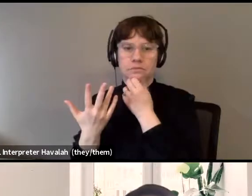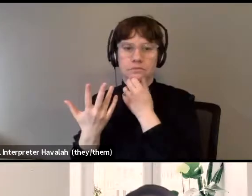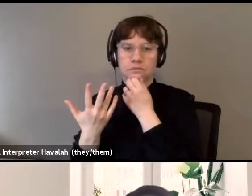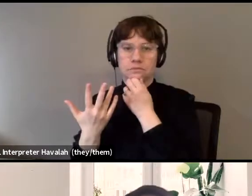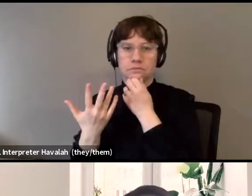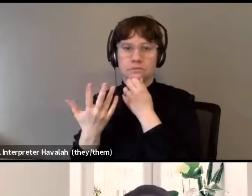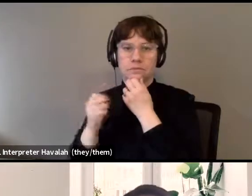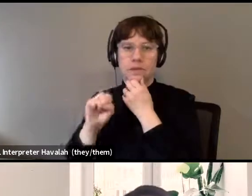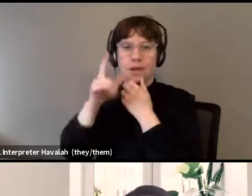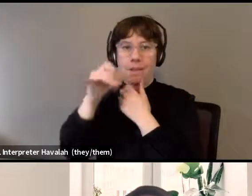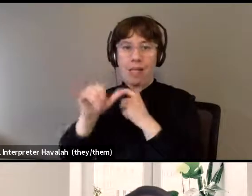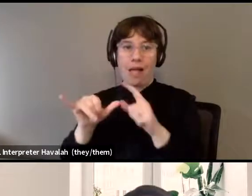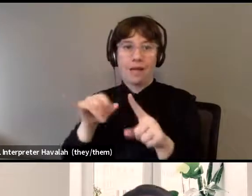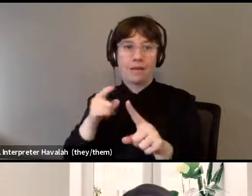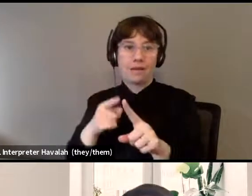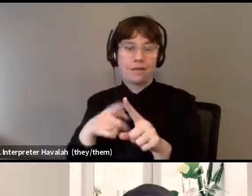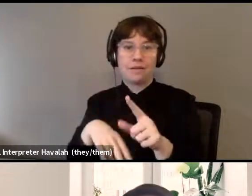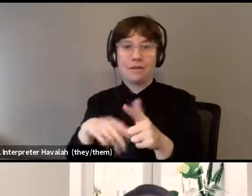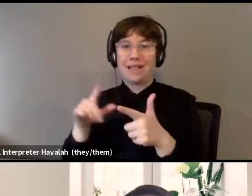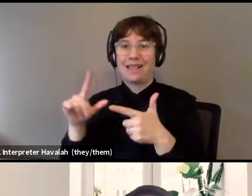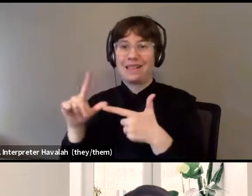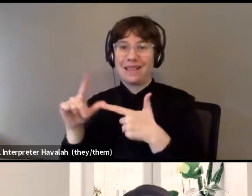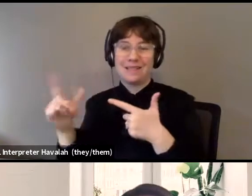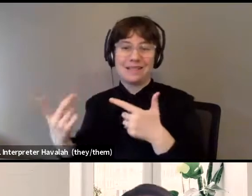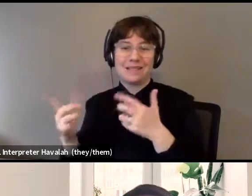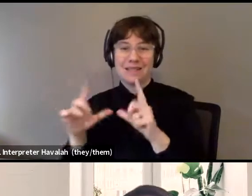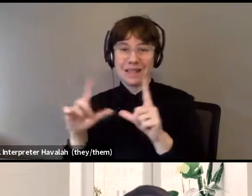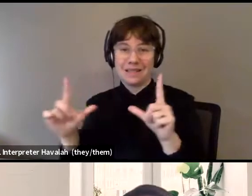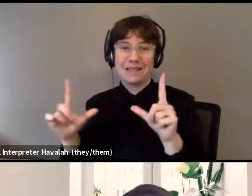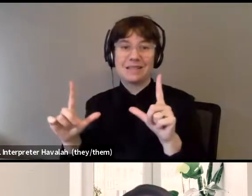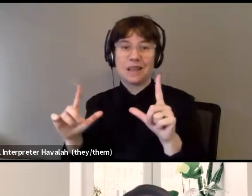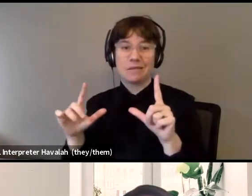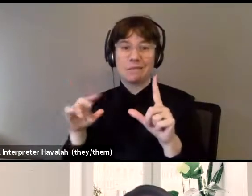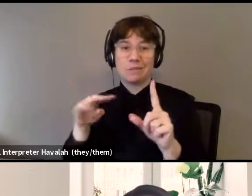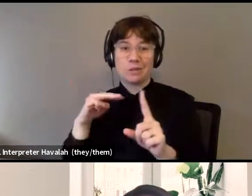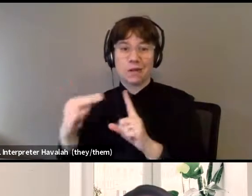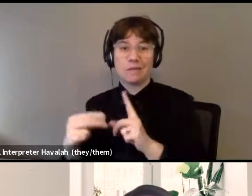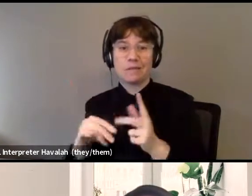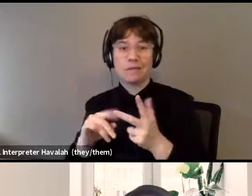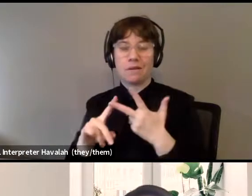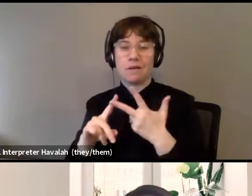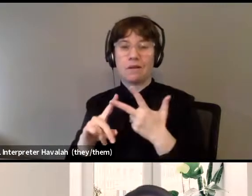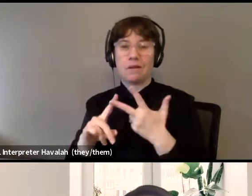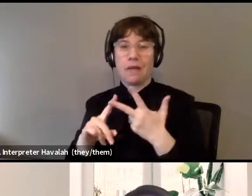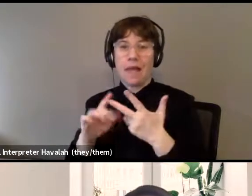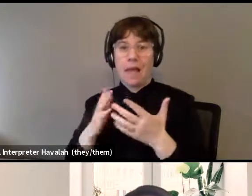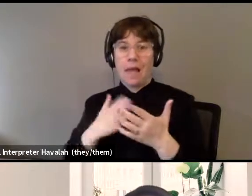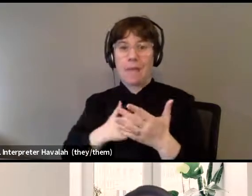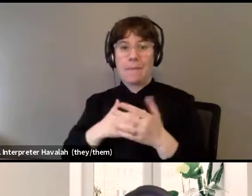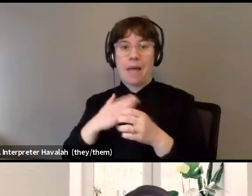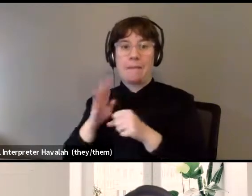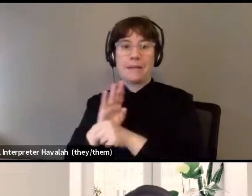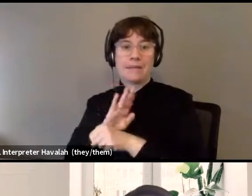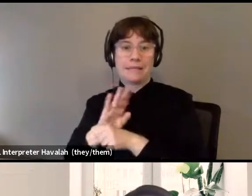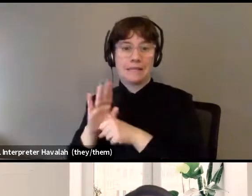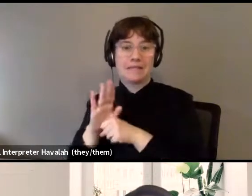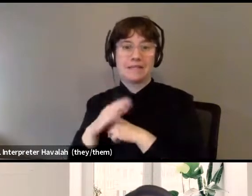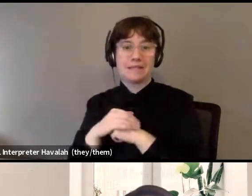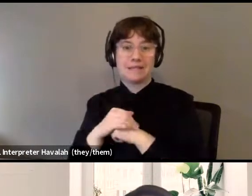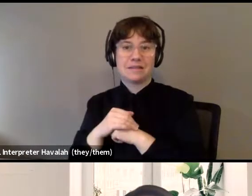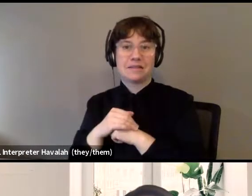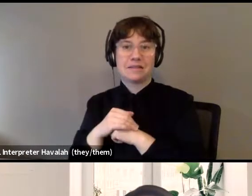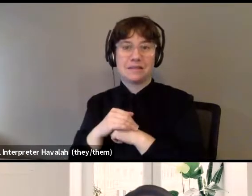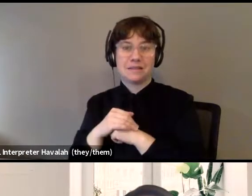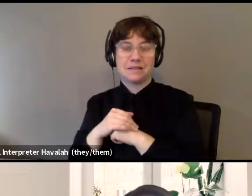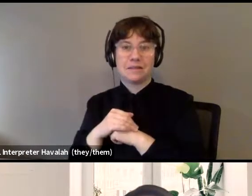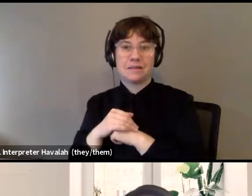supply standpoint, from a licensing standpoint, and then also it builds my business around something that